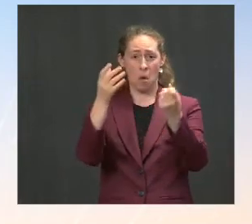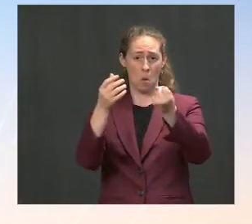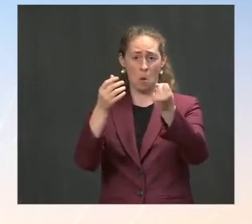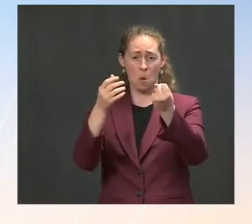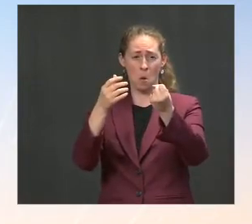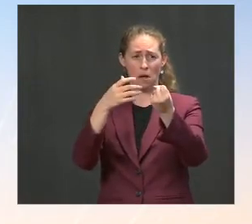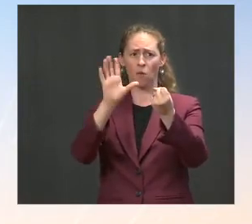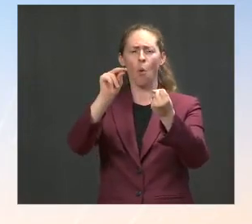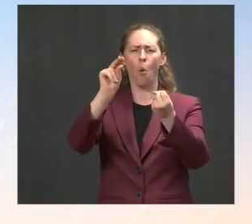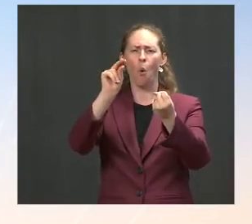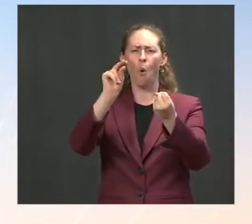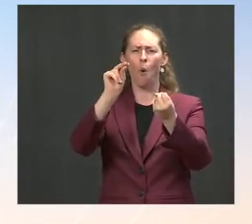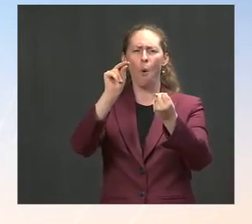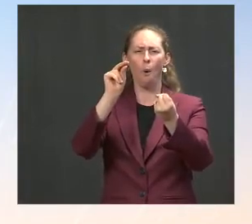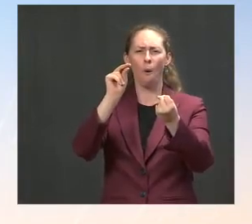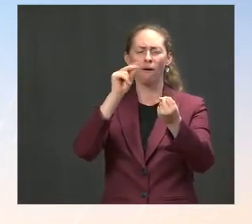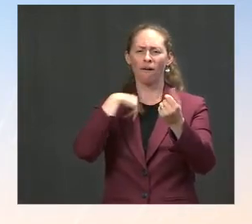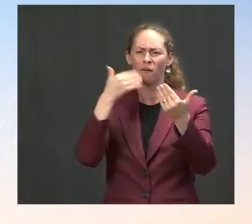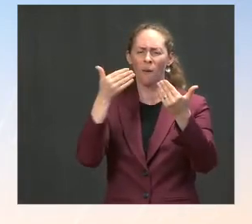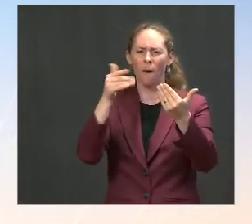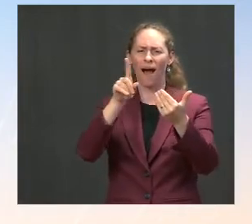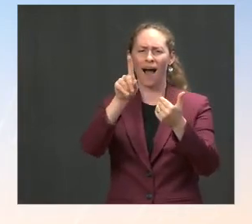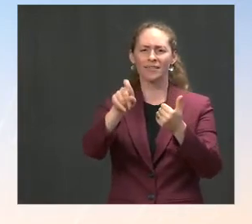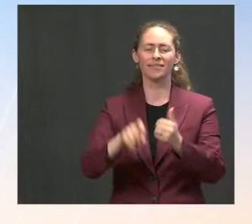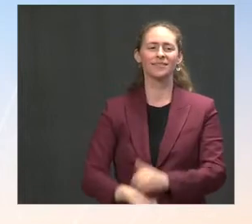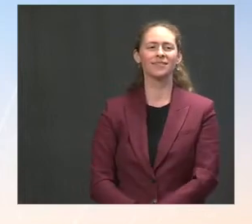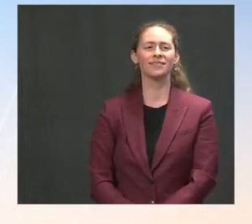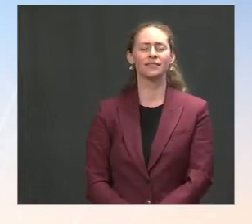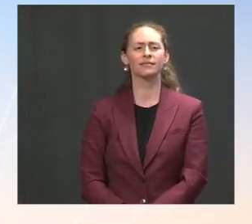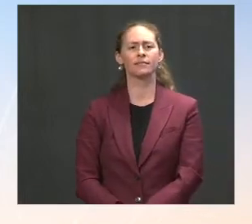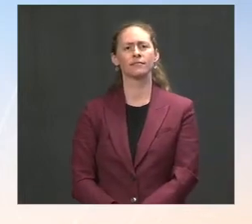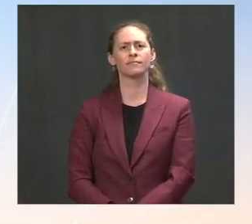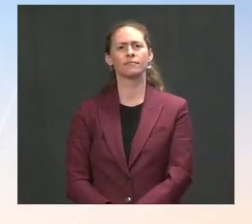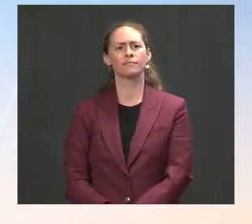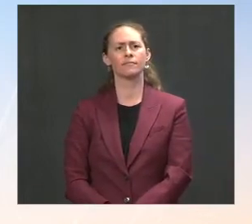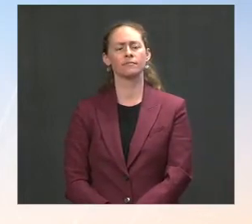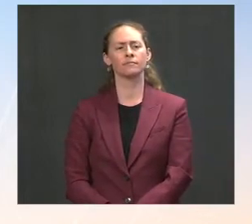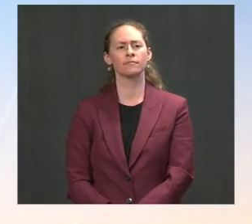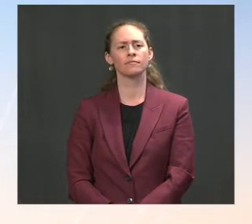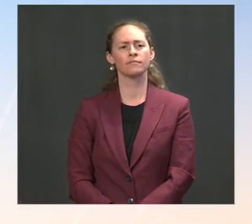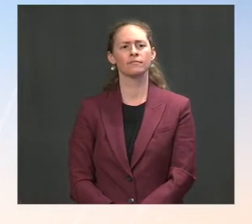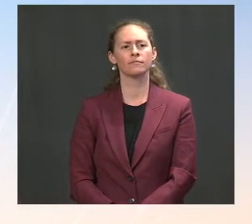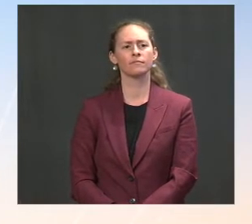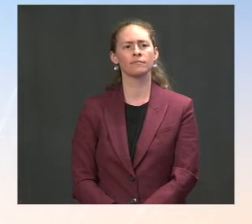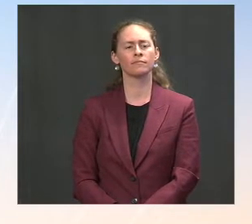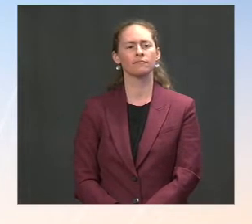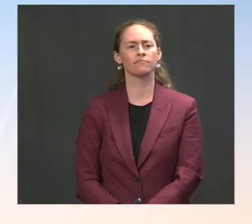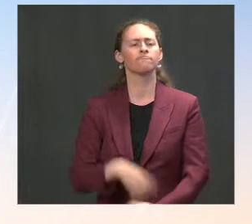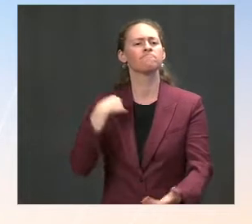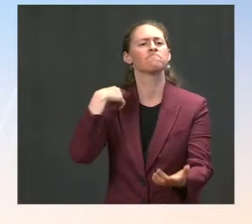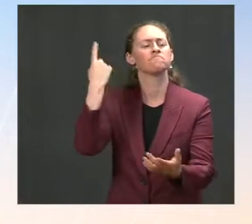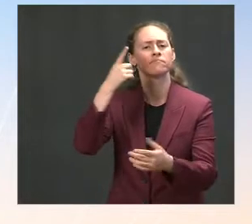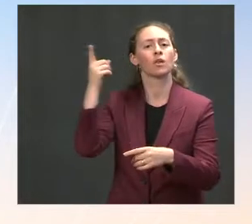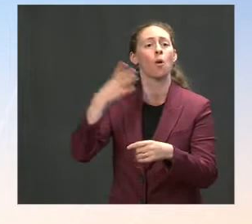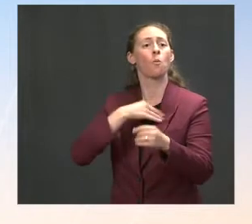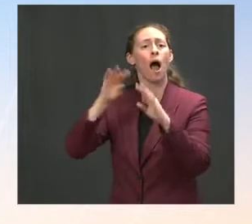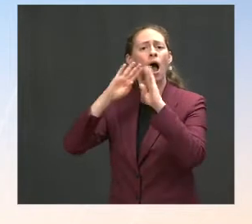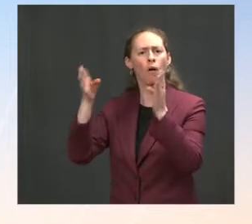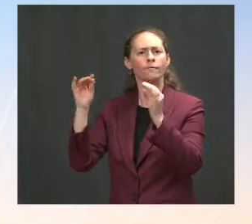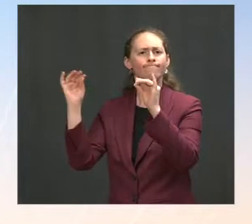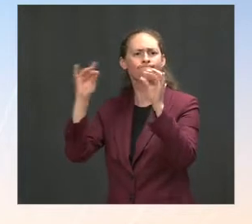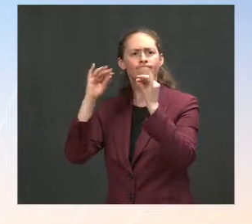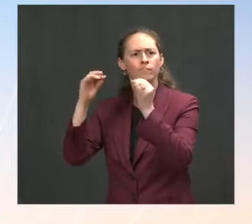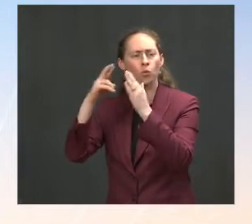everyone's into it. We've talked a lot about this week, the protocols that are in place at the White House Yep. To ensure the president's